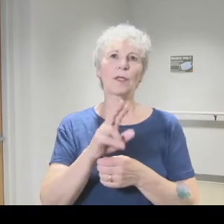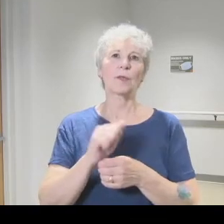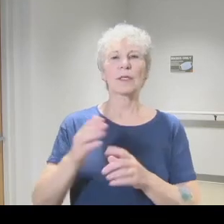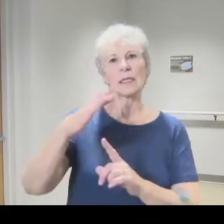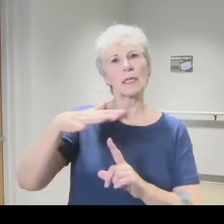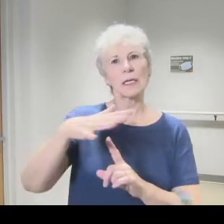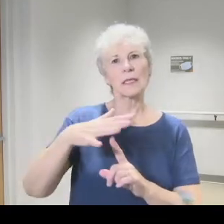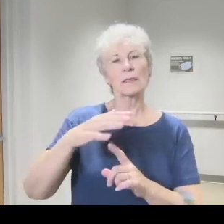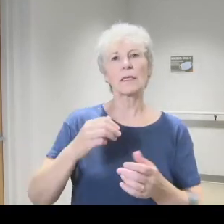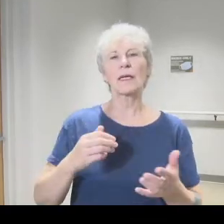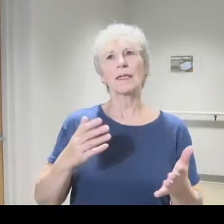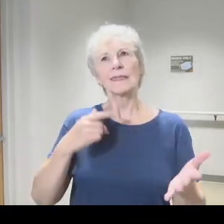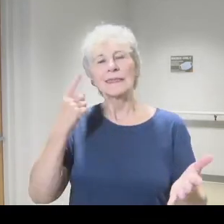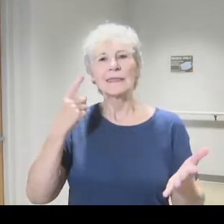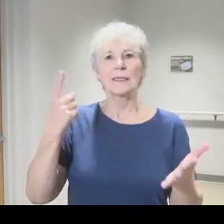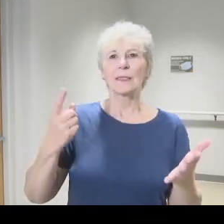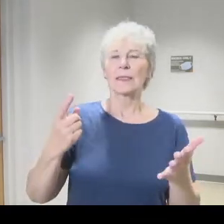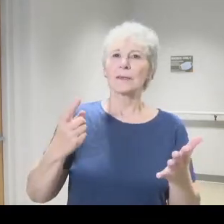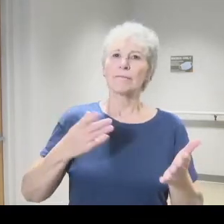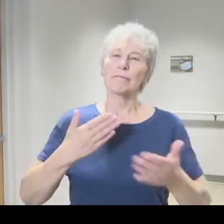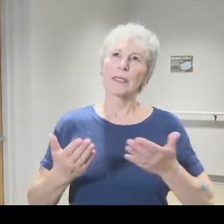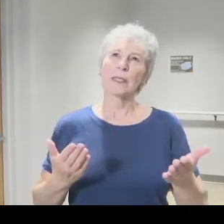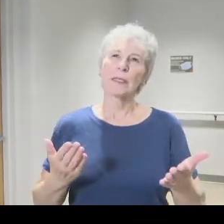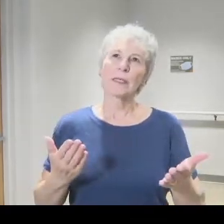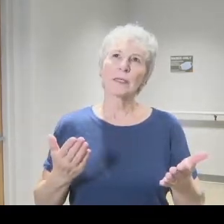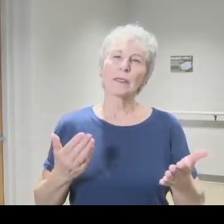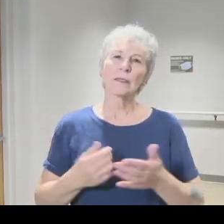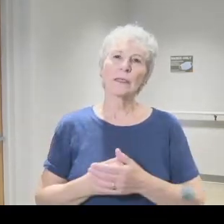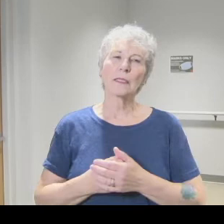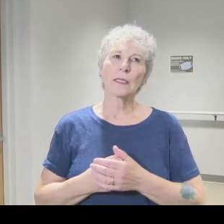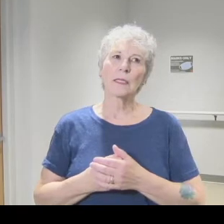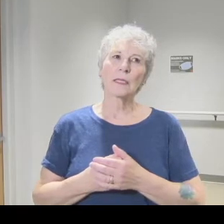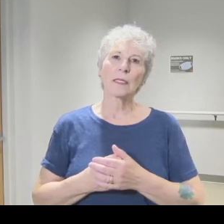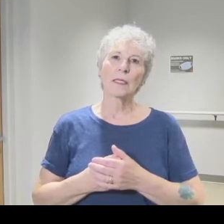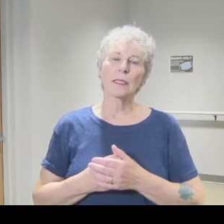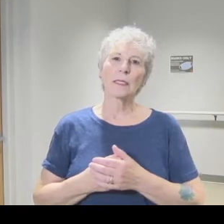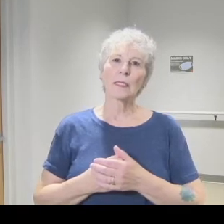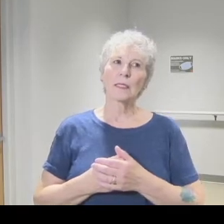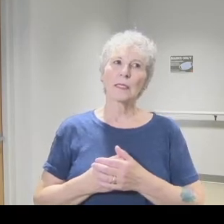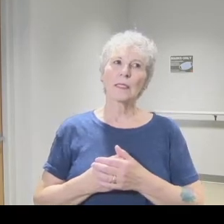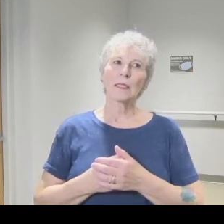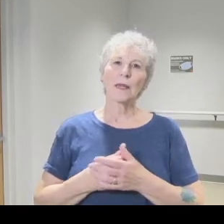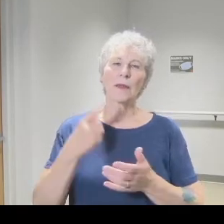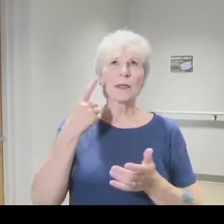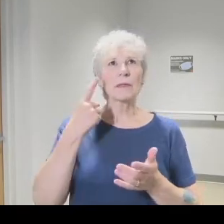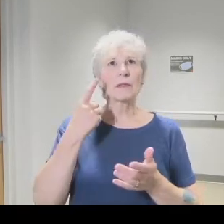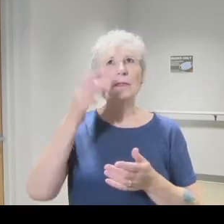context, I think I might come to the conclusion that God is saying he wants to use